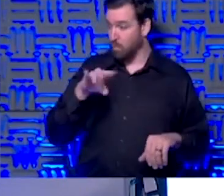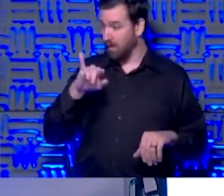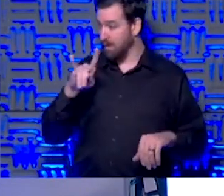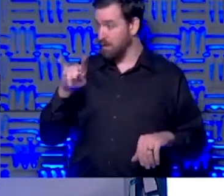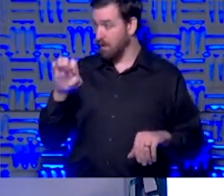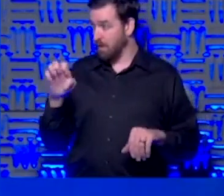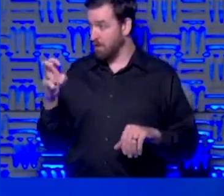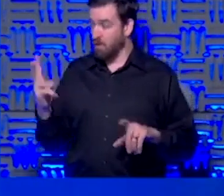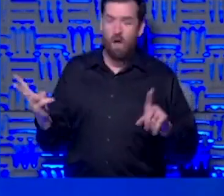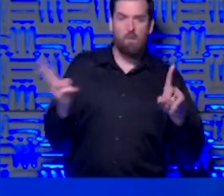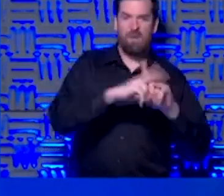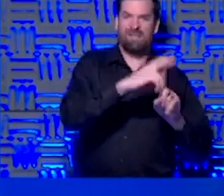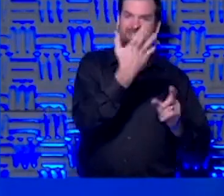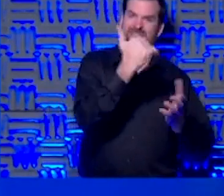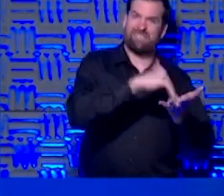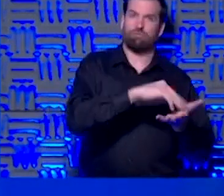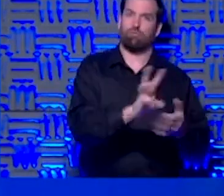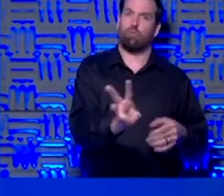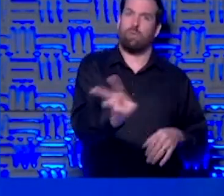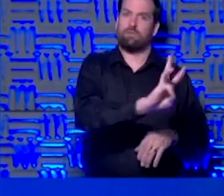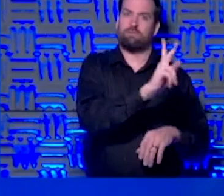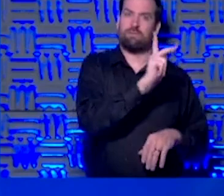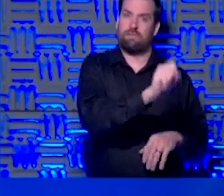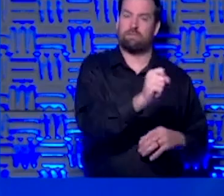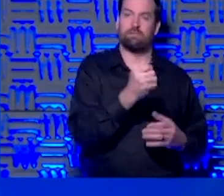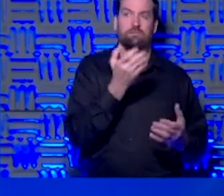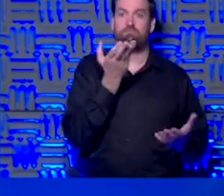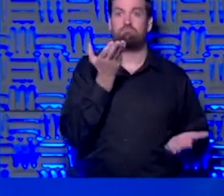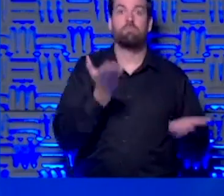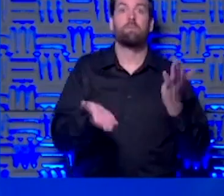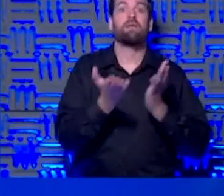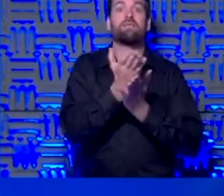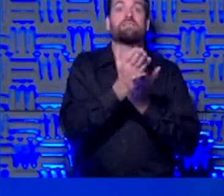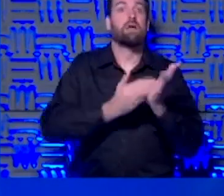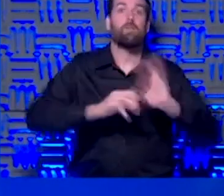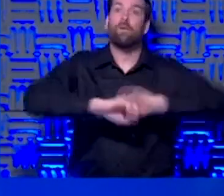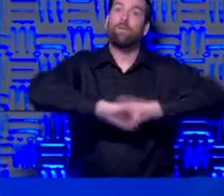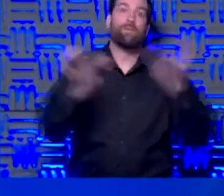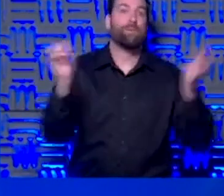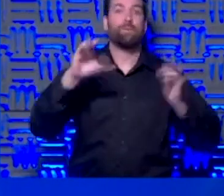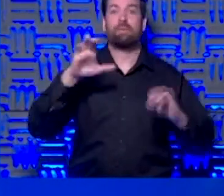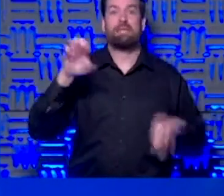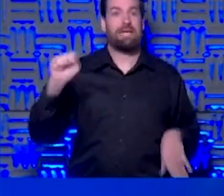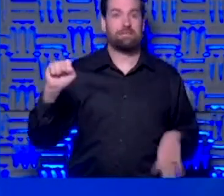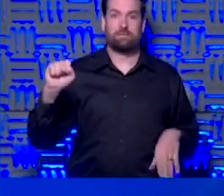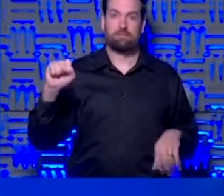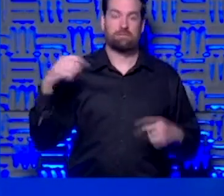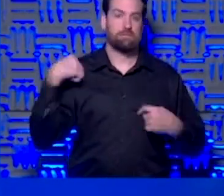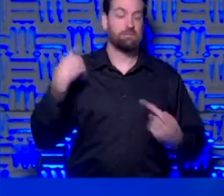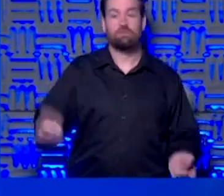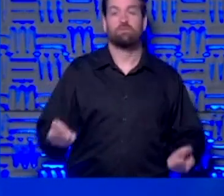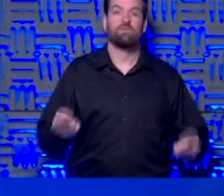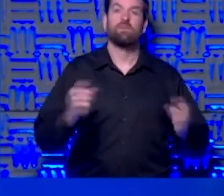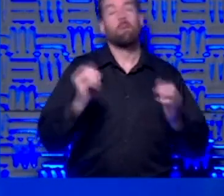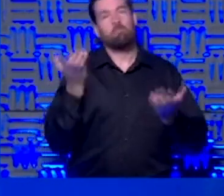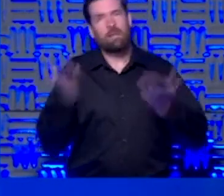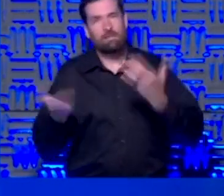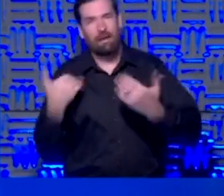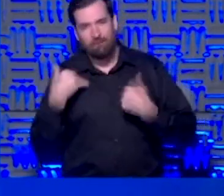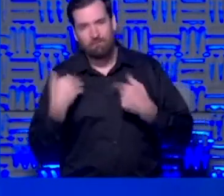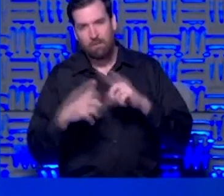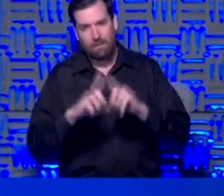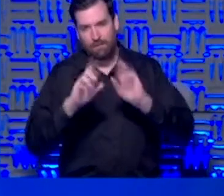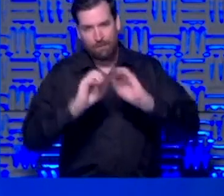west in or central western Kansas, where there may be, in fact, some counties which have not had a case of coronavirus yet that's been tested positive. They may have had it, they just don't